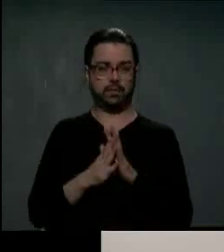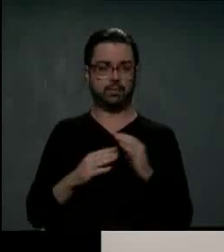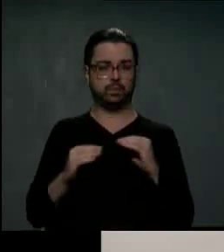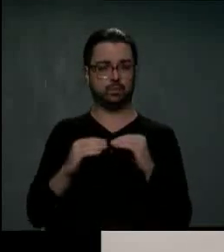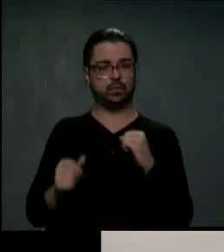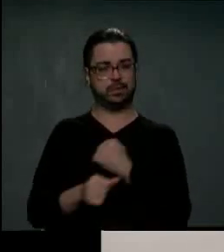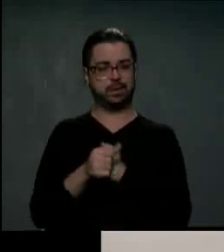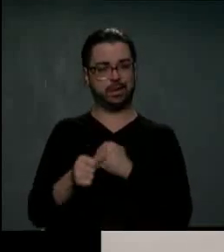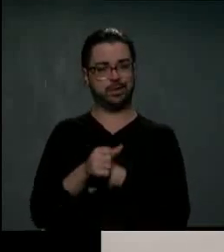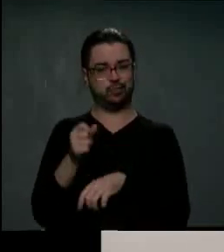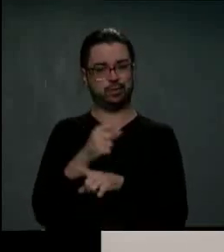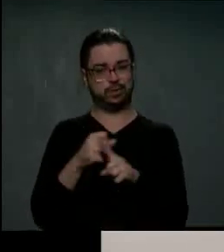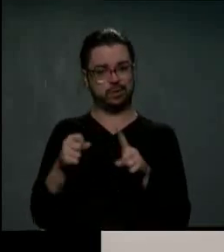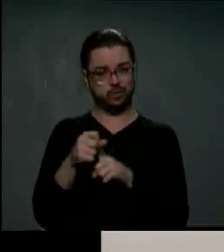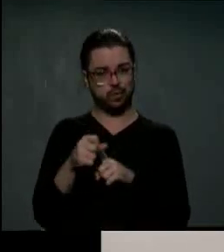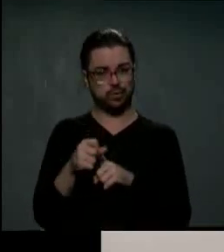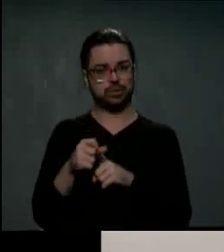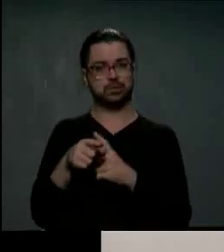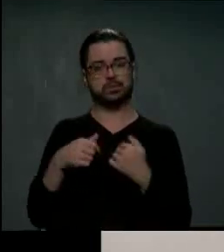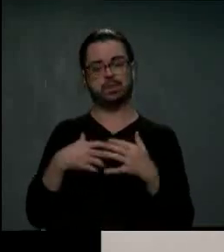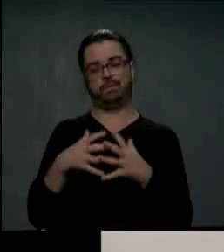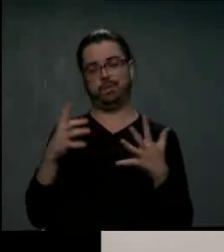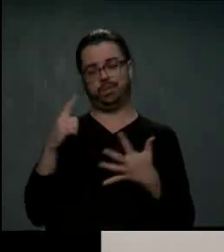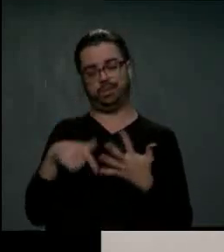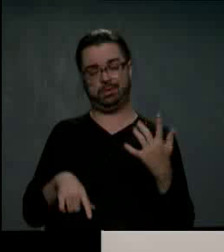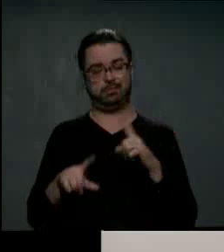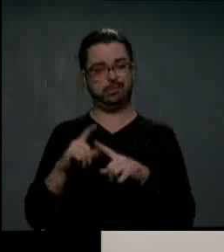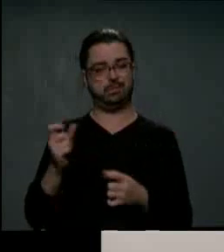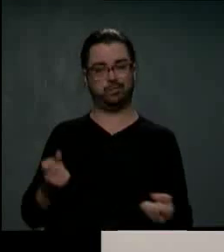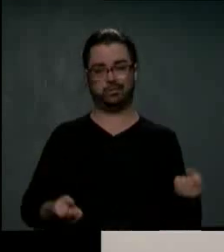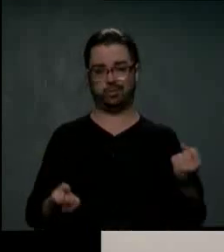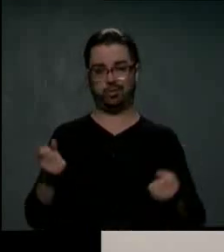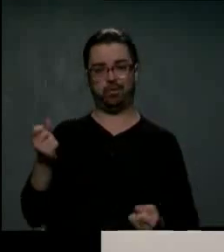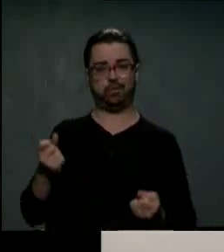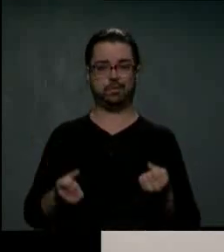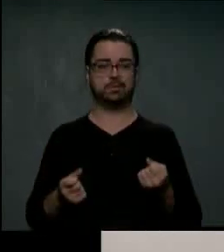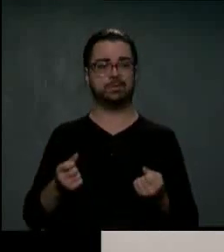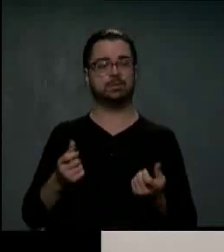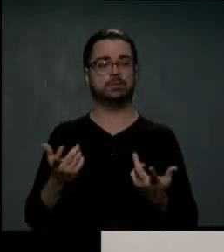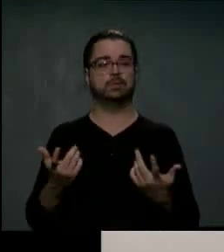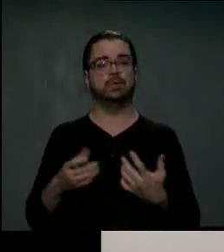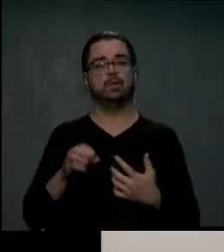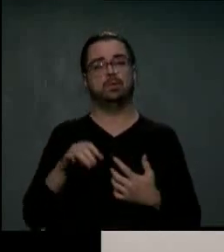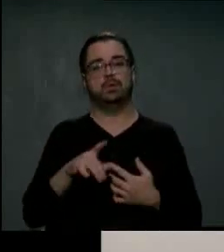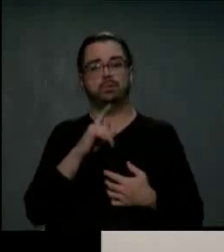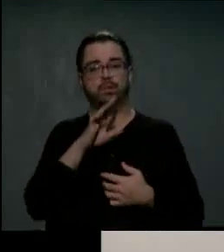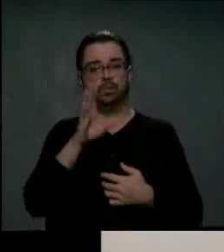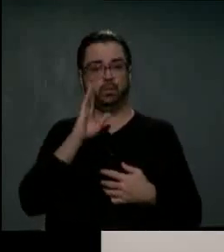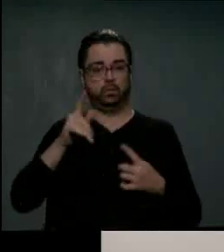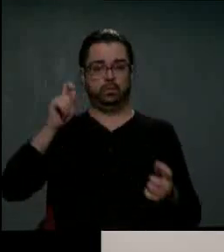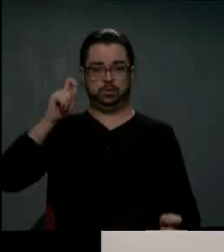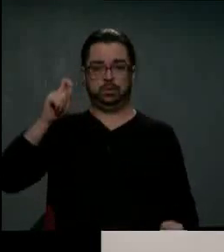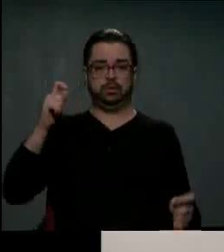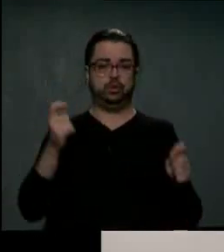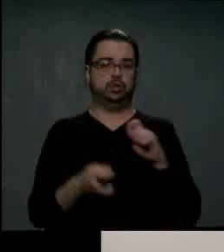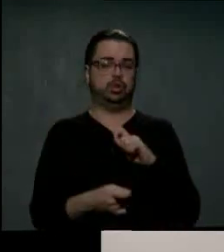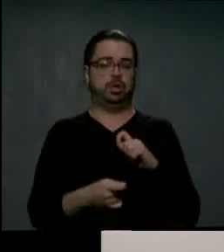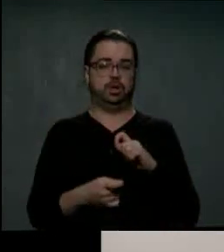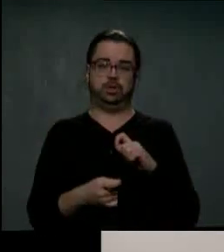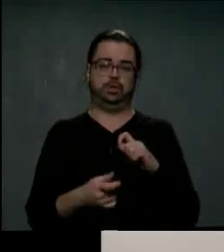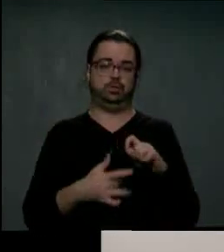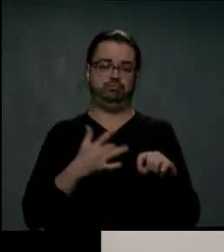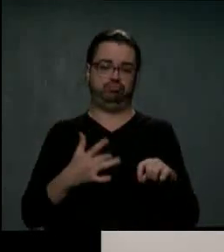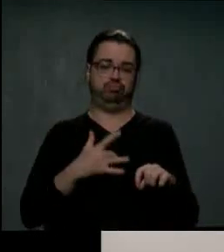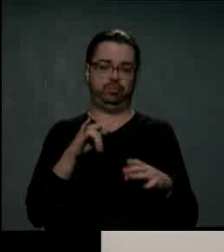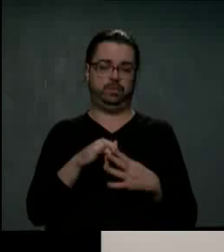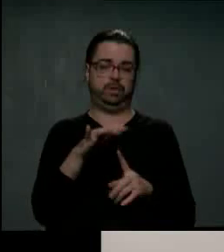situation when you narrow, you have lots of cars. All of a sudden in a place where you don't. It's certainly going to change the tenor of the